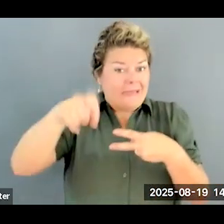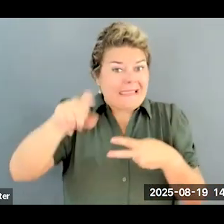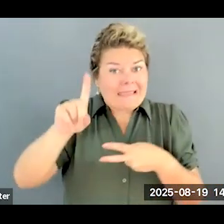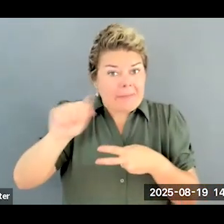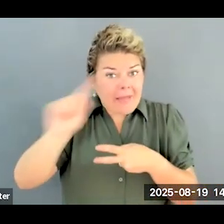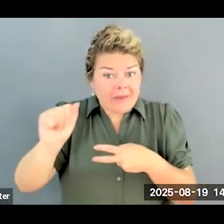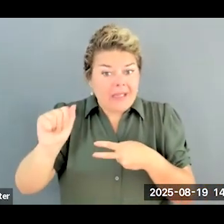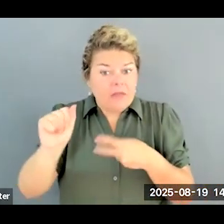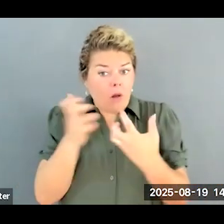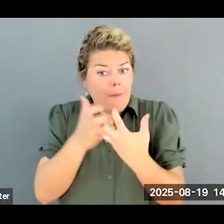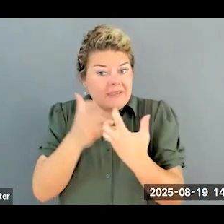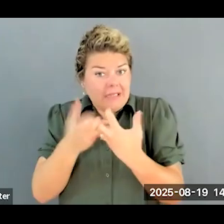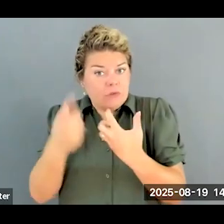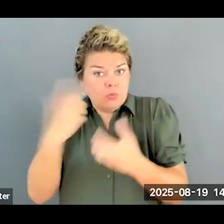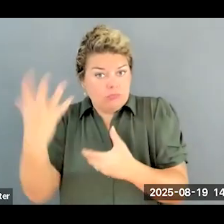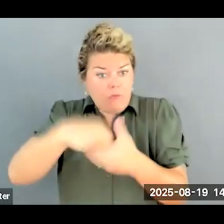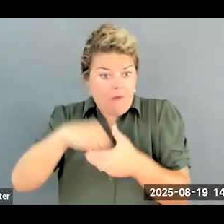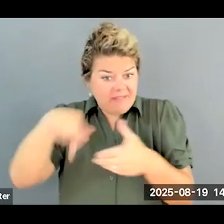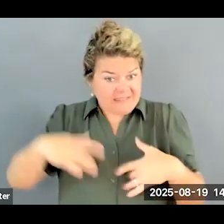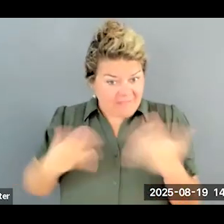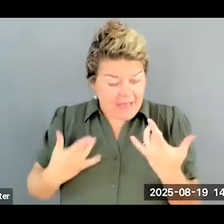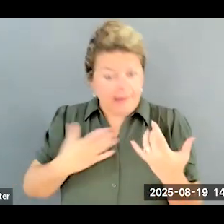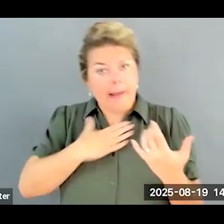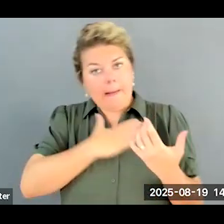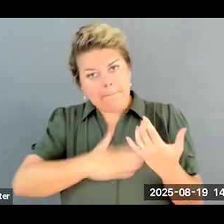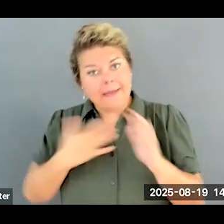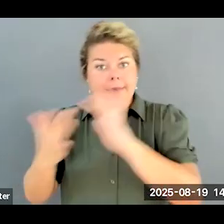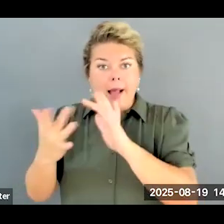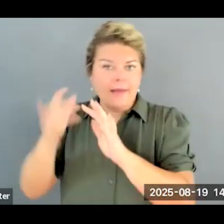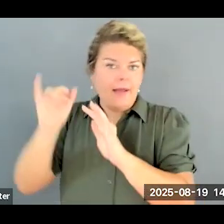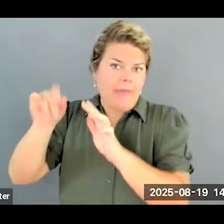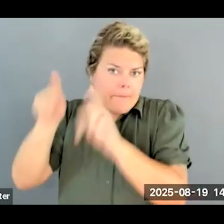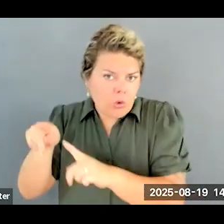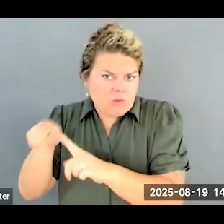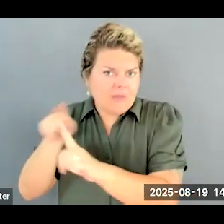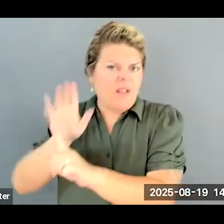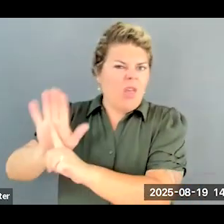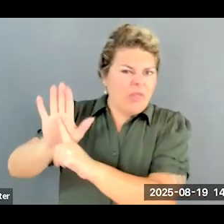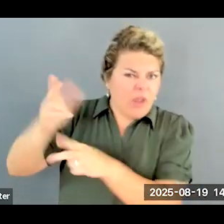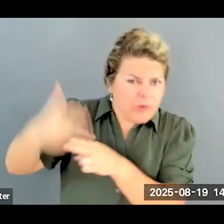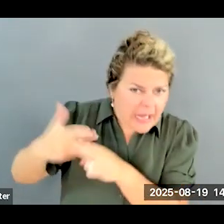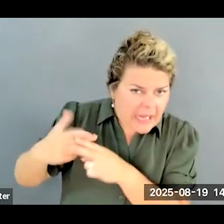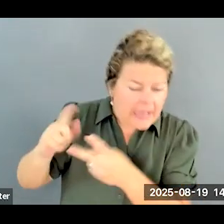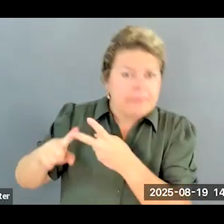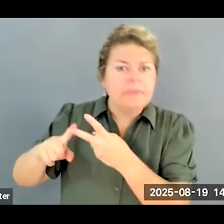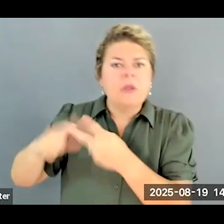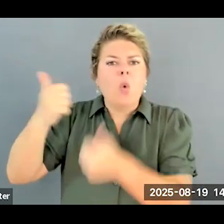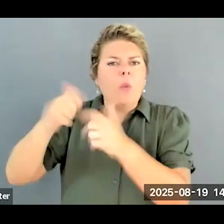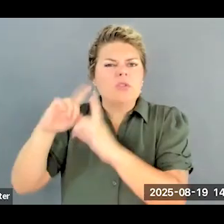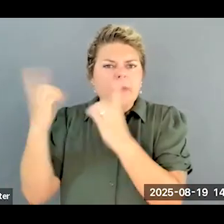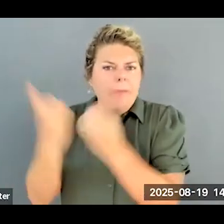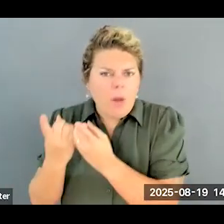participate in this program or event, please contact. You'll want to include the name, the host department or